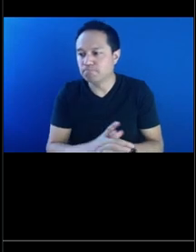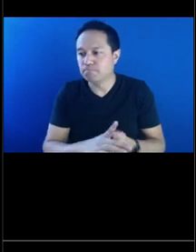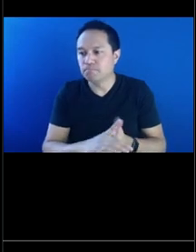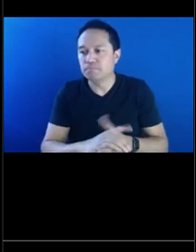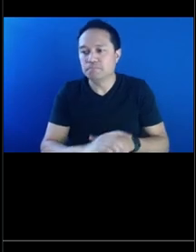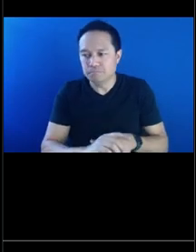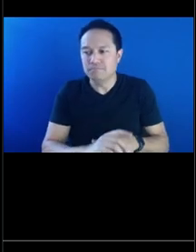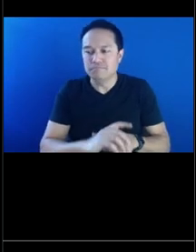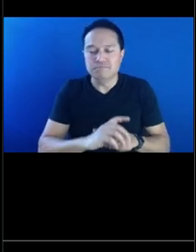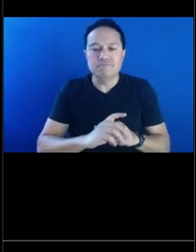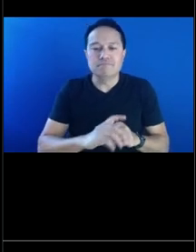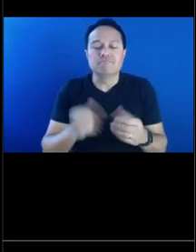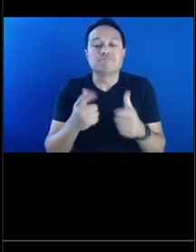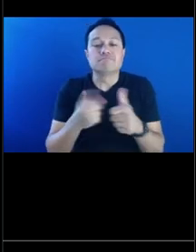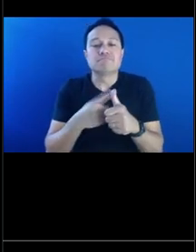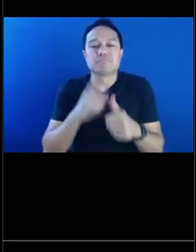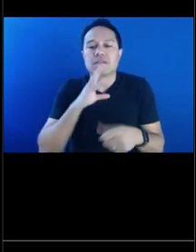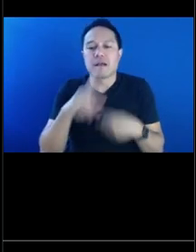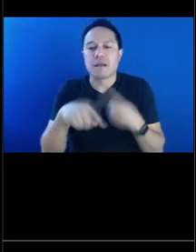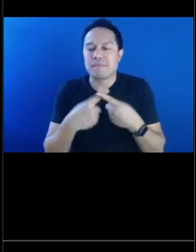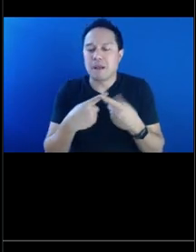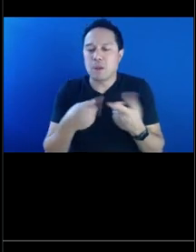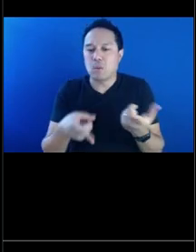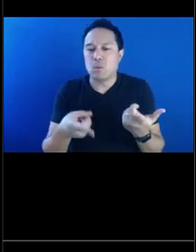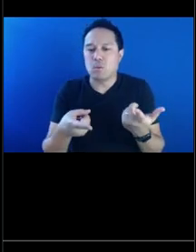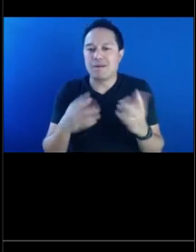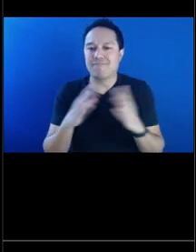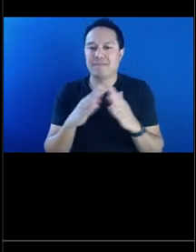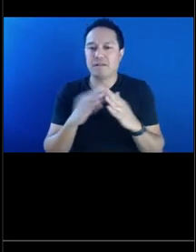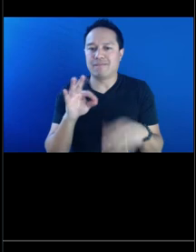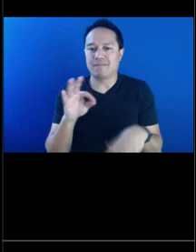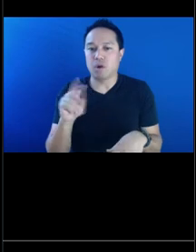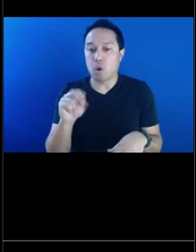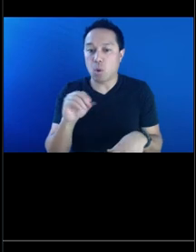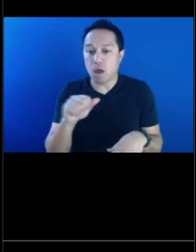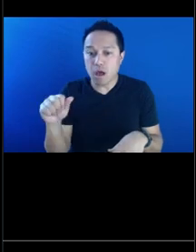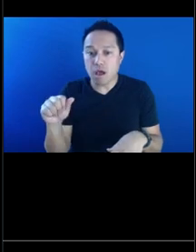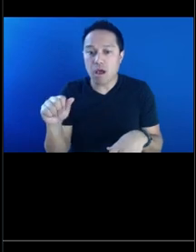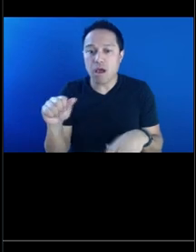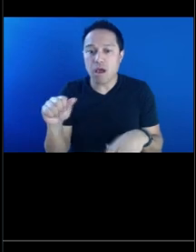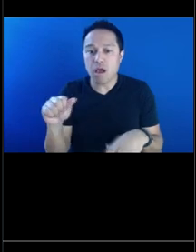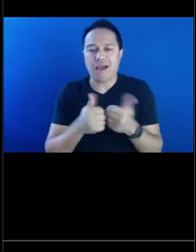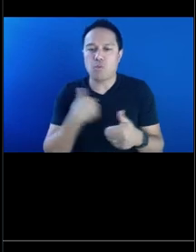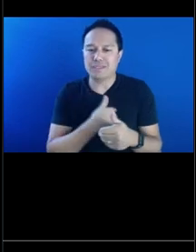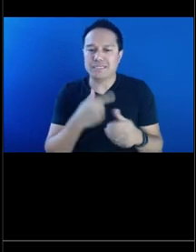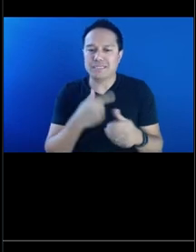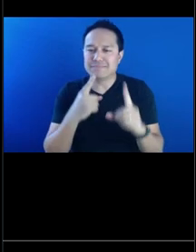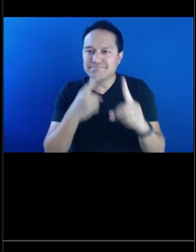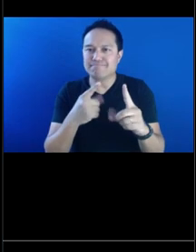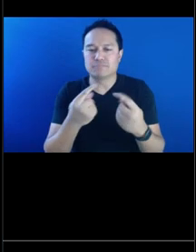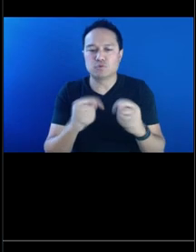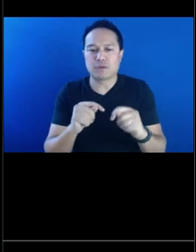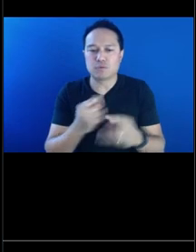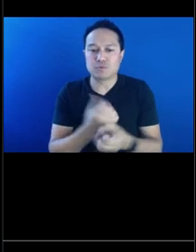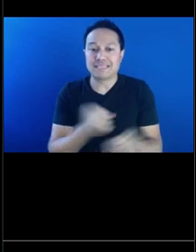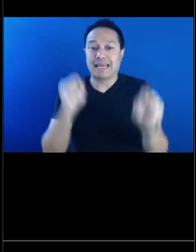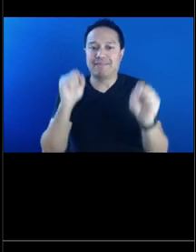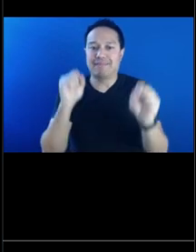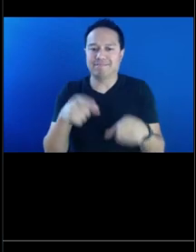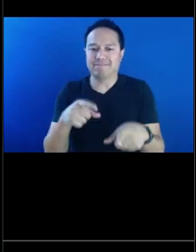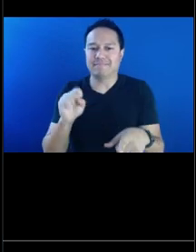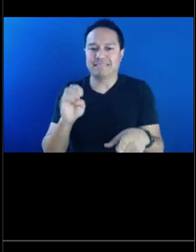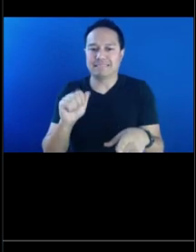how this village of NOAA and our other partners are working to save the Hawaiian monk seal. So to start